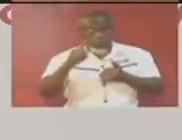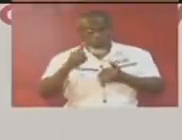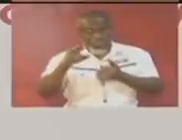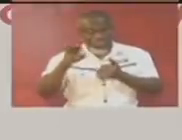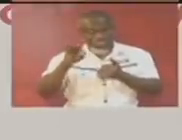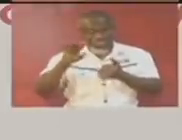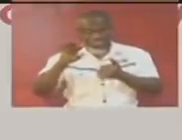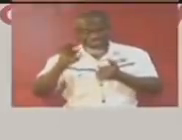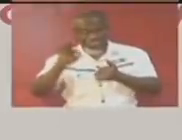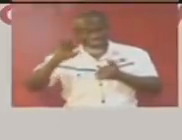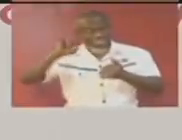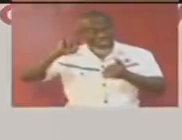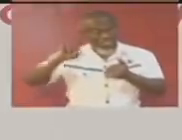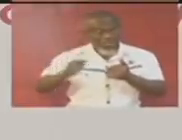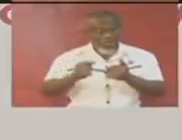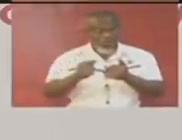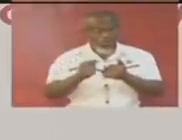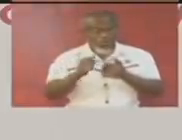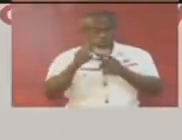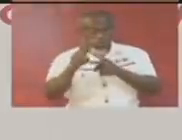100,989,348,